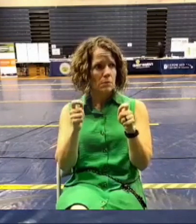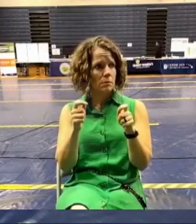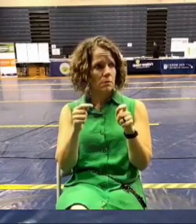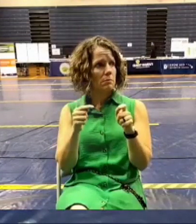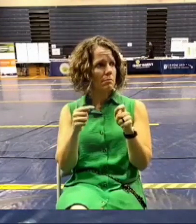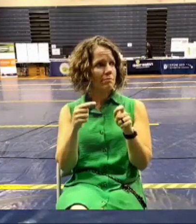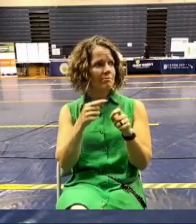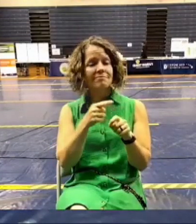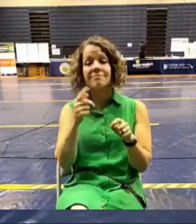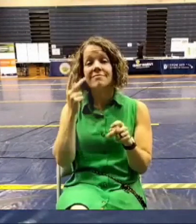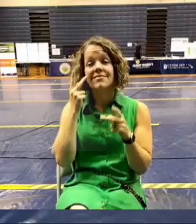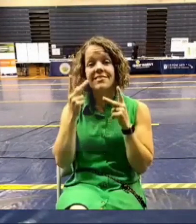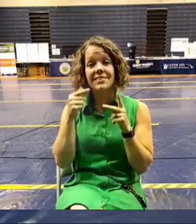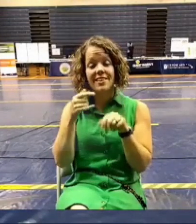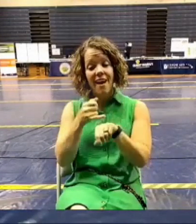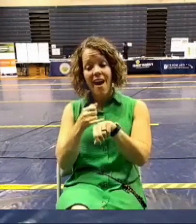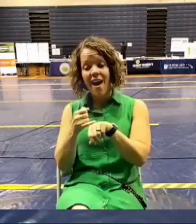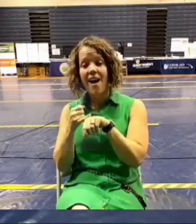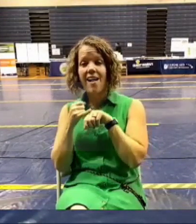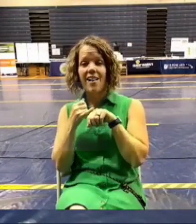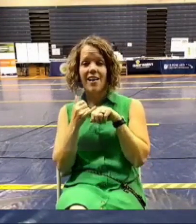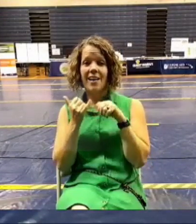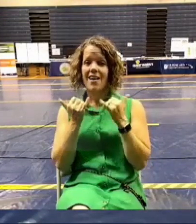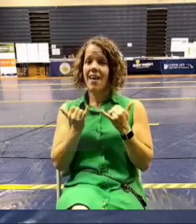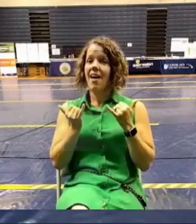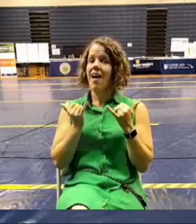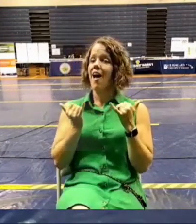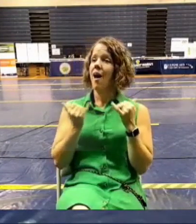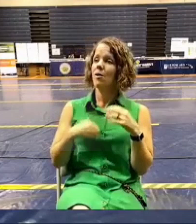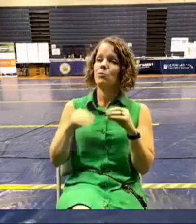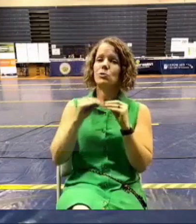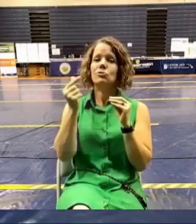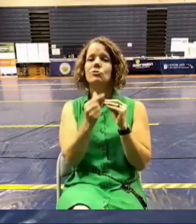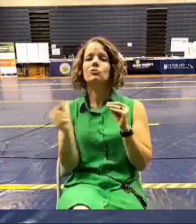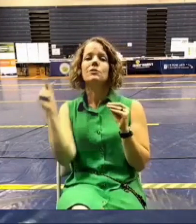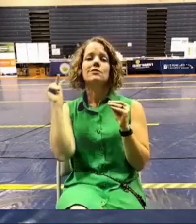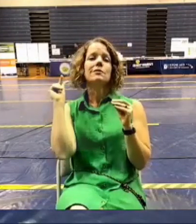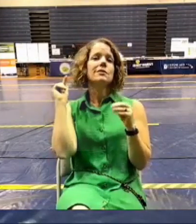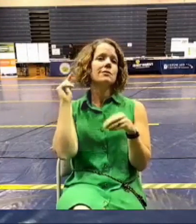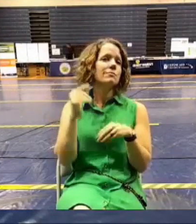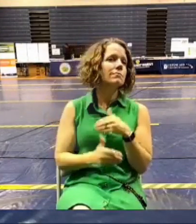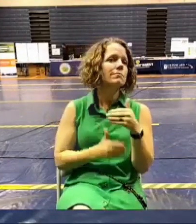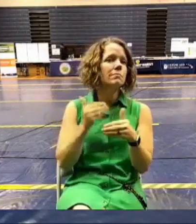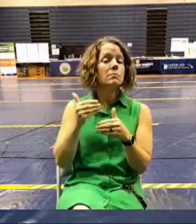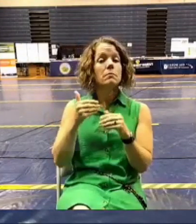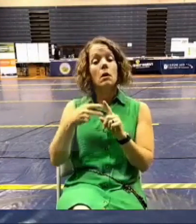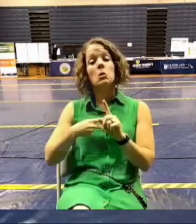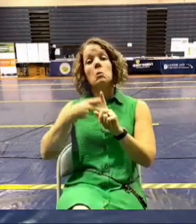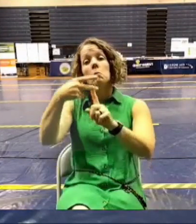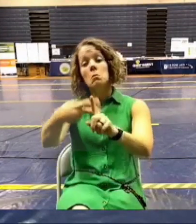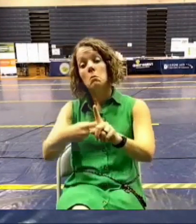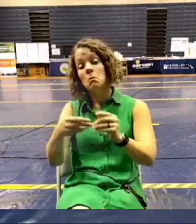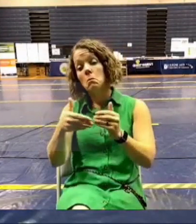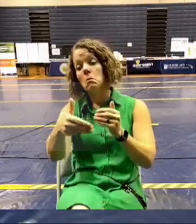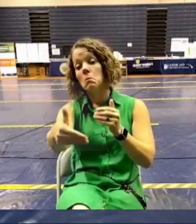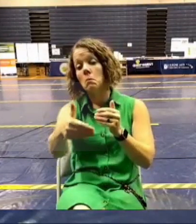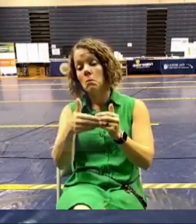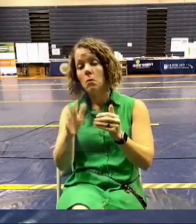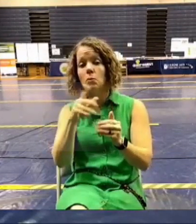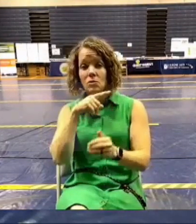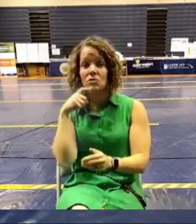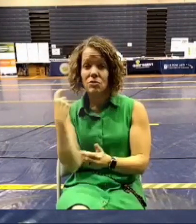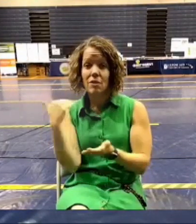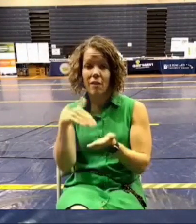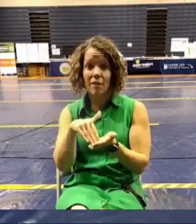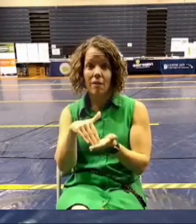green the island is coming again, but in a couple of months, it's probably going to be dry and a fire can happen again. I would love to